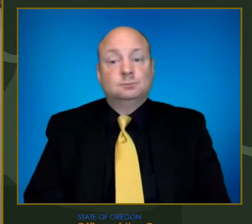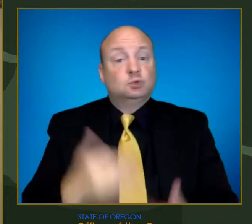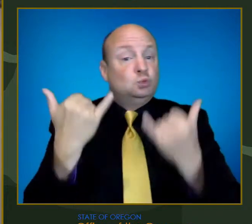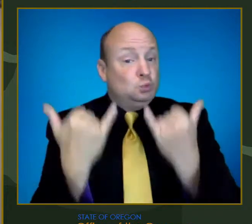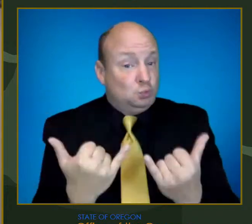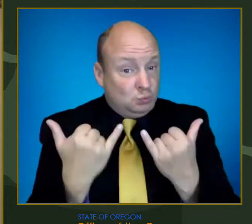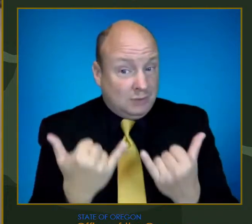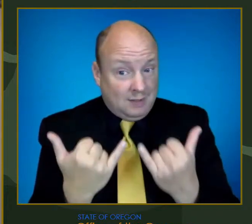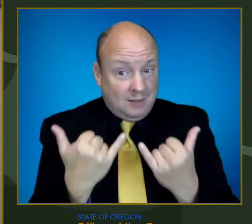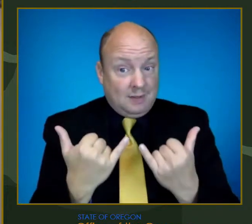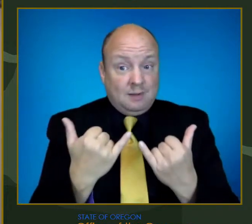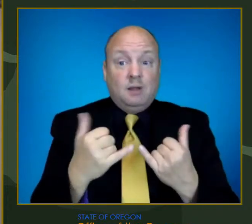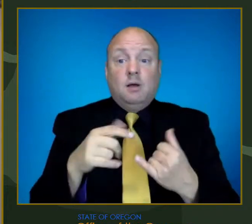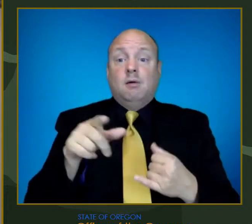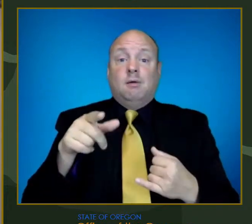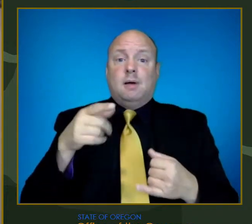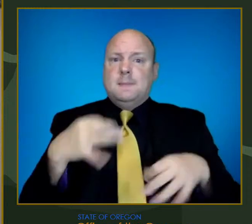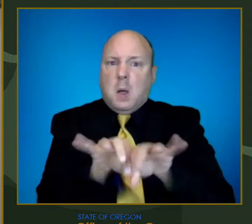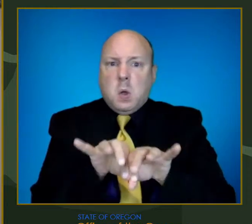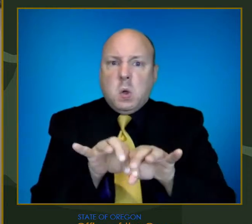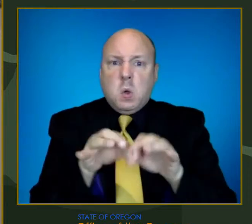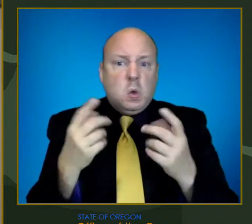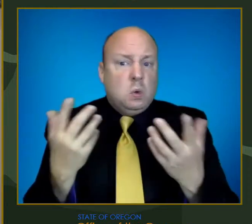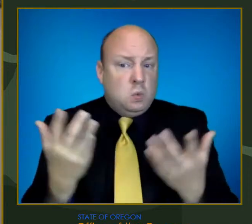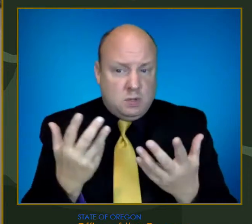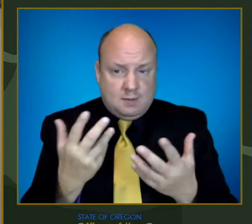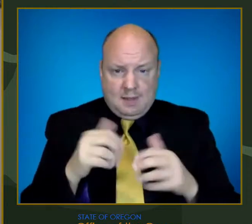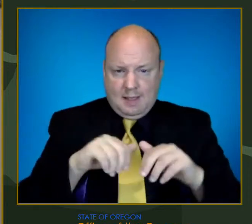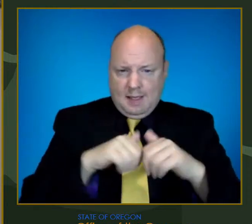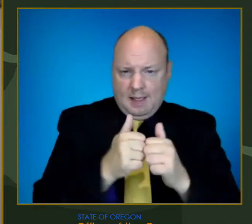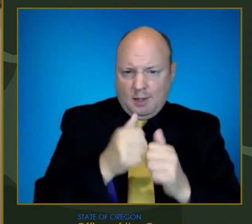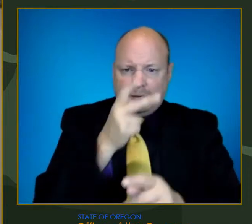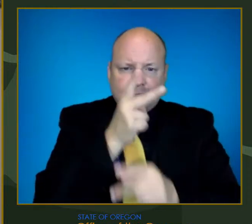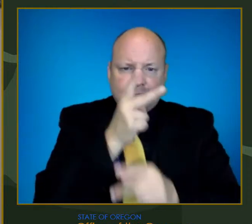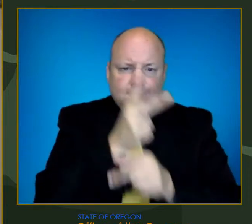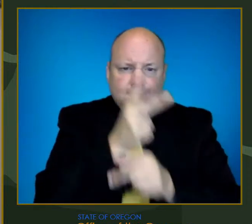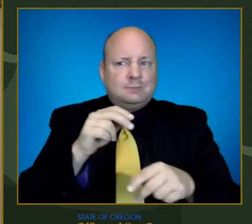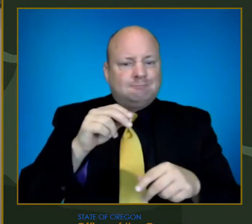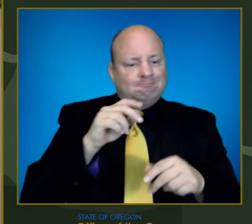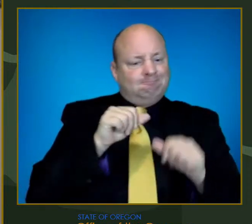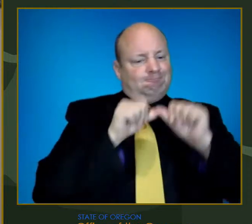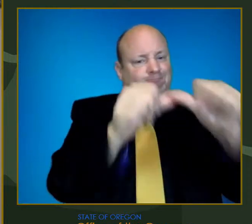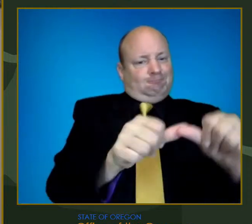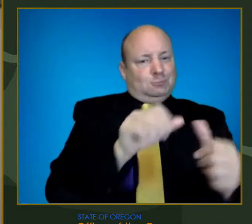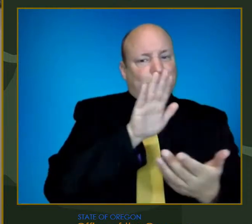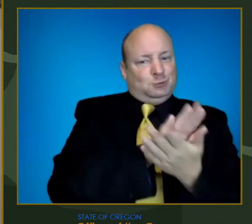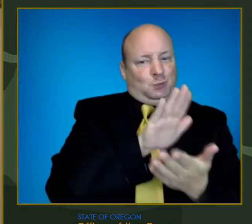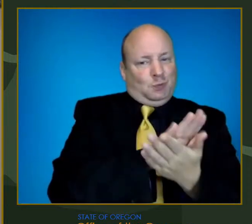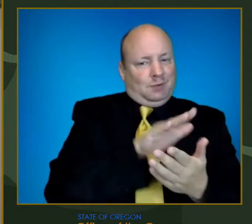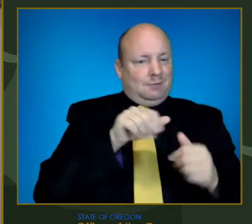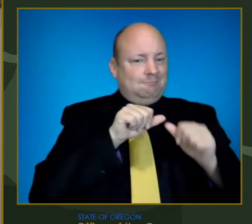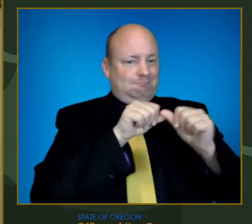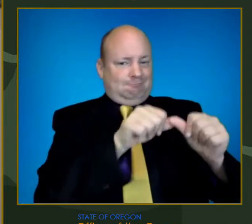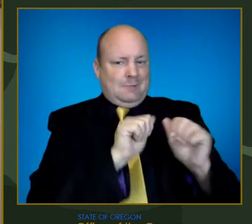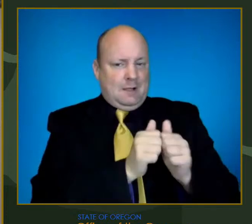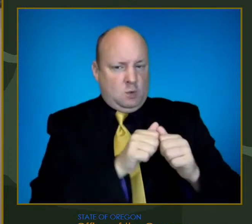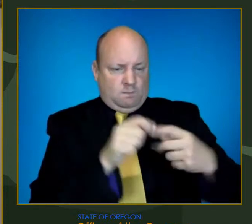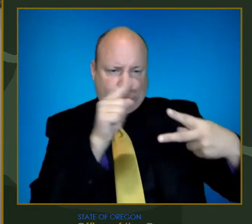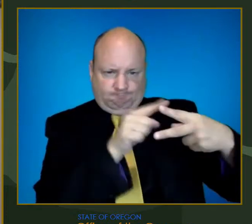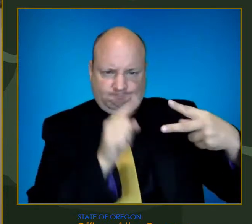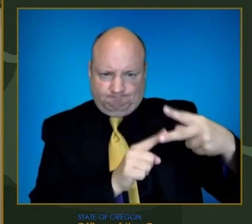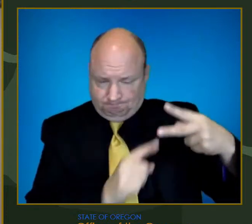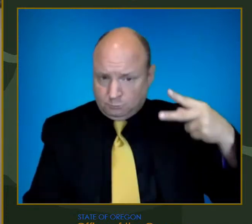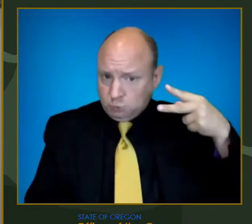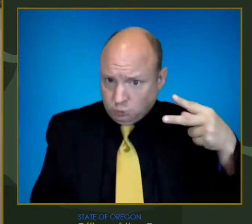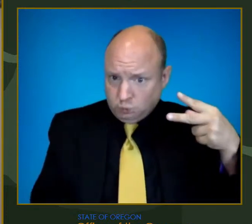keys to keeping our students in classrooms with minimal disruptions. Because children under